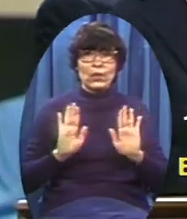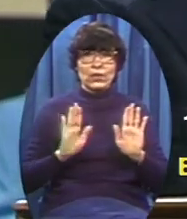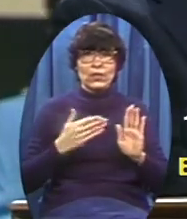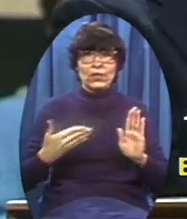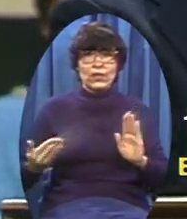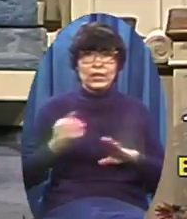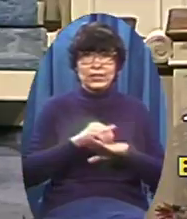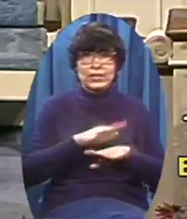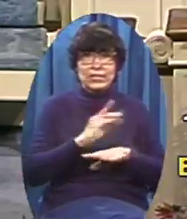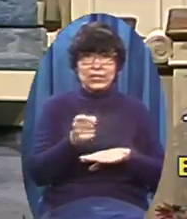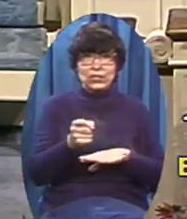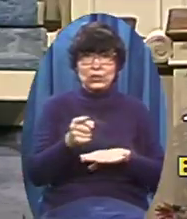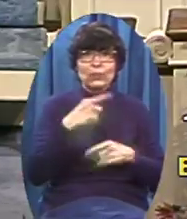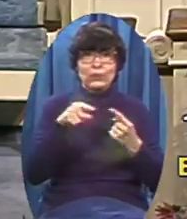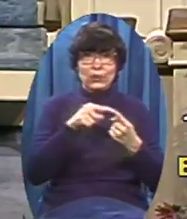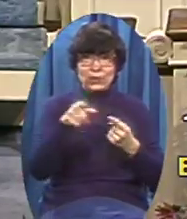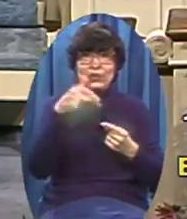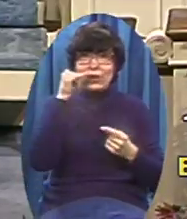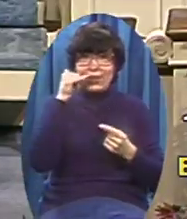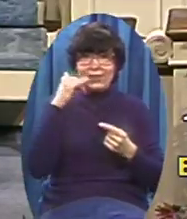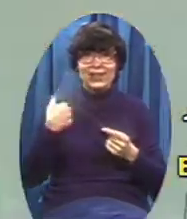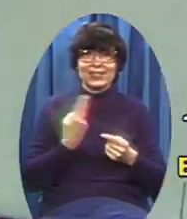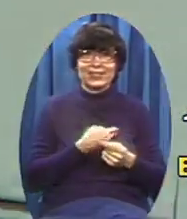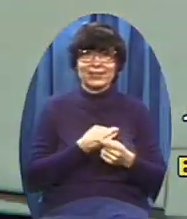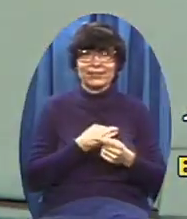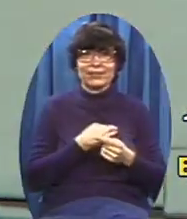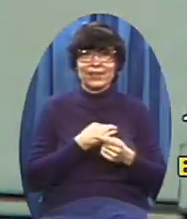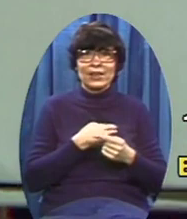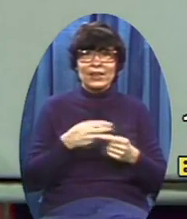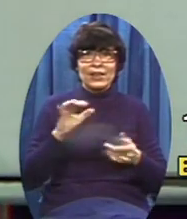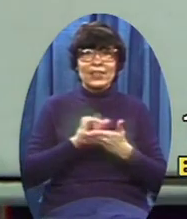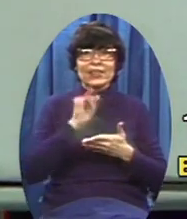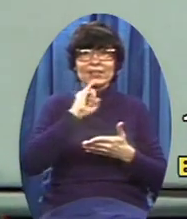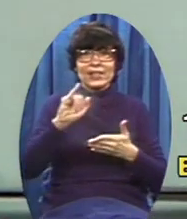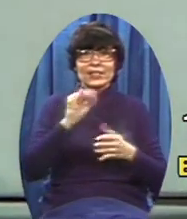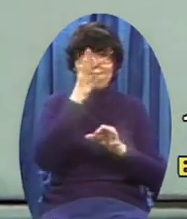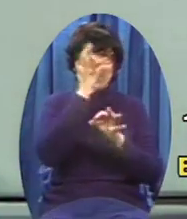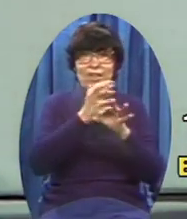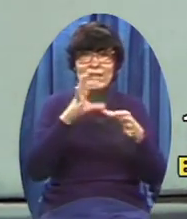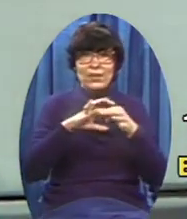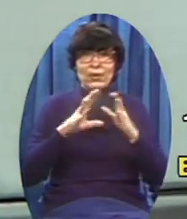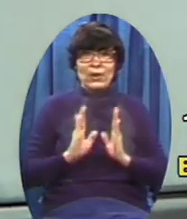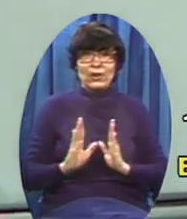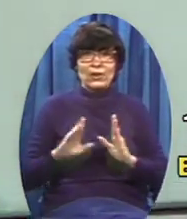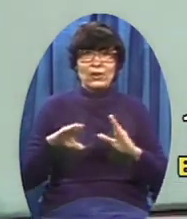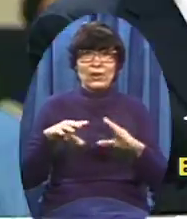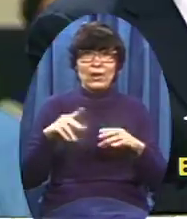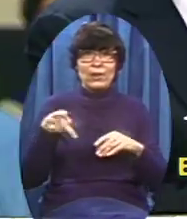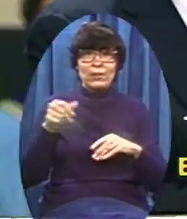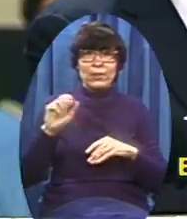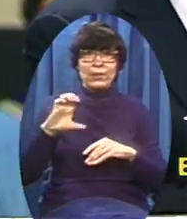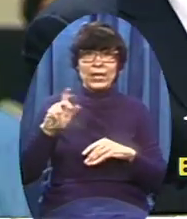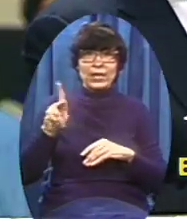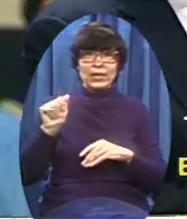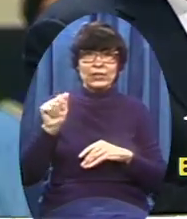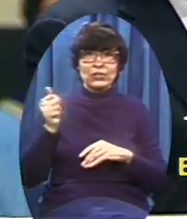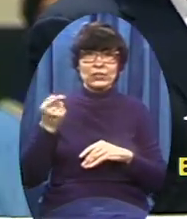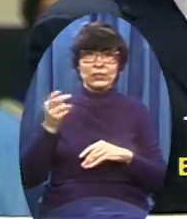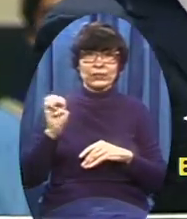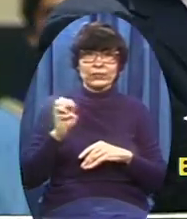call, almost. This package right here, this Faith Partner package, as soon as you call in, a label is printed